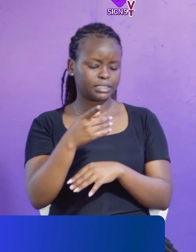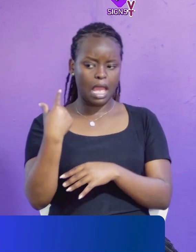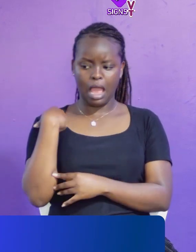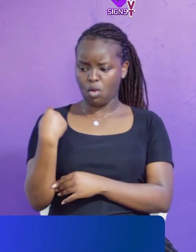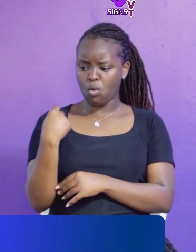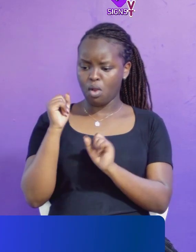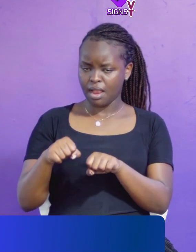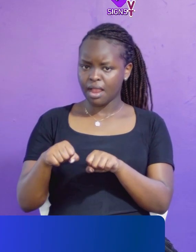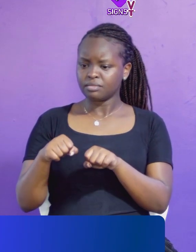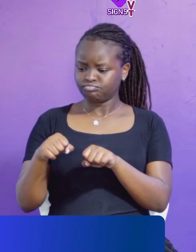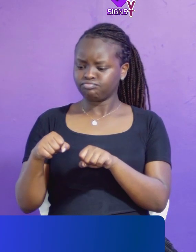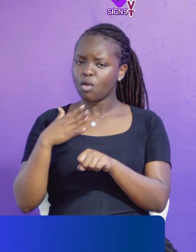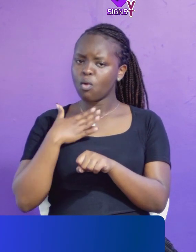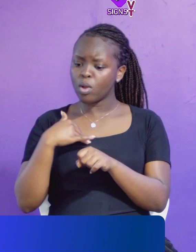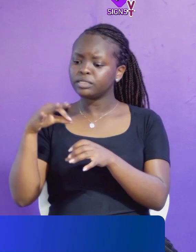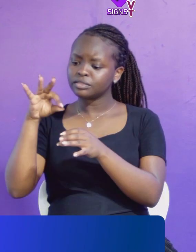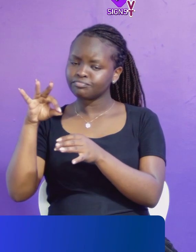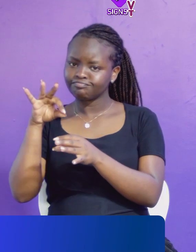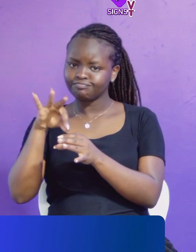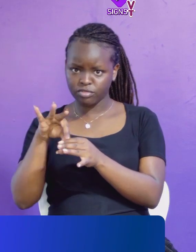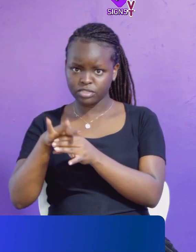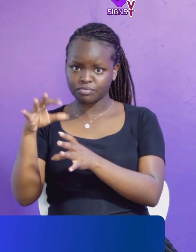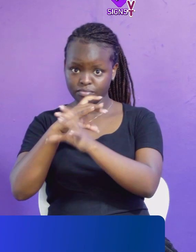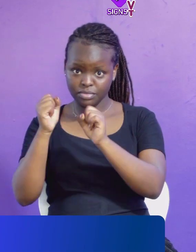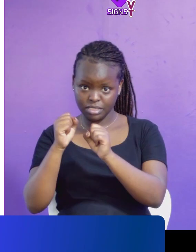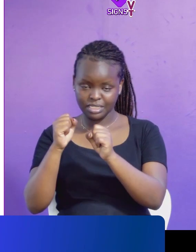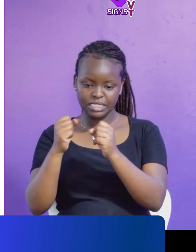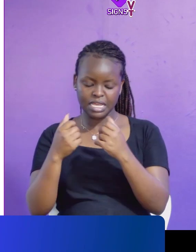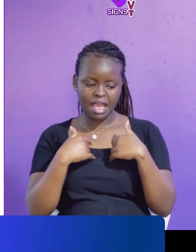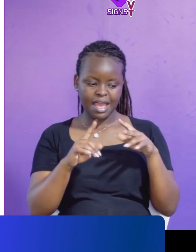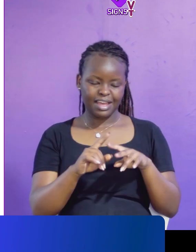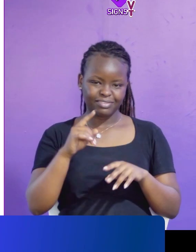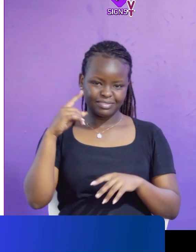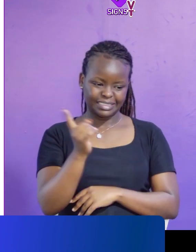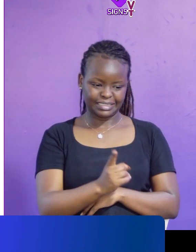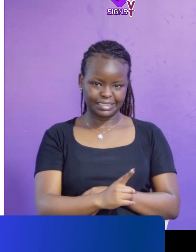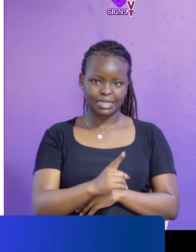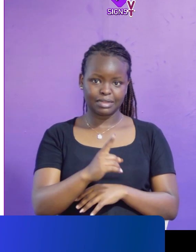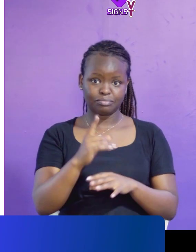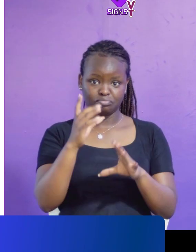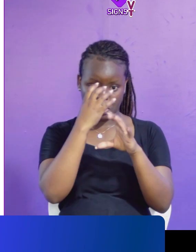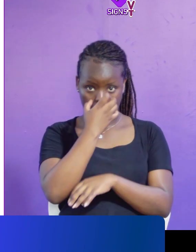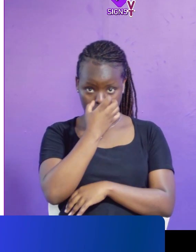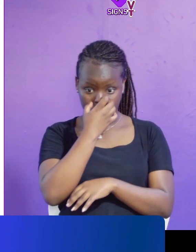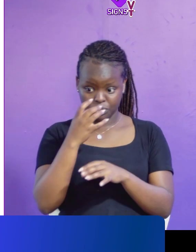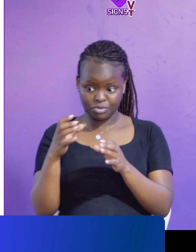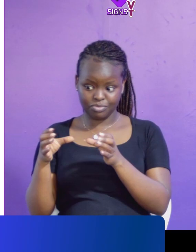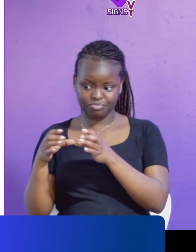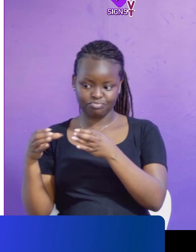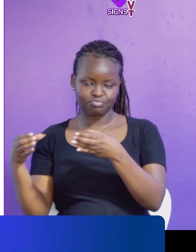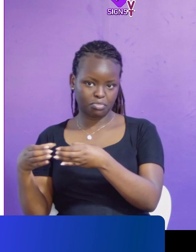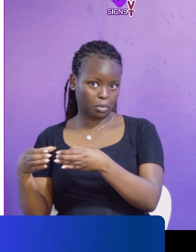run for president in 2027 has clearly struck a nerve in President William Ruto's camp. Behind